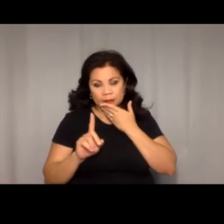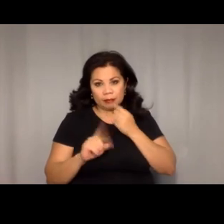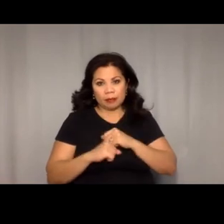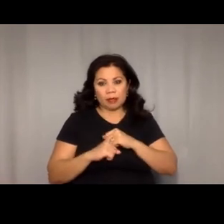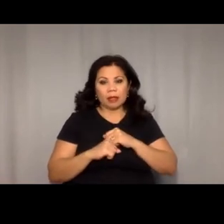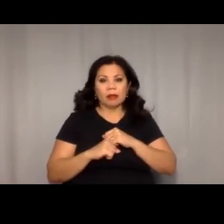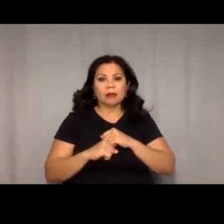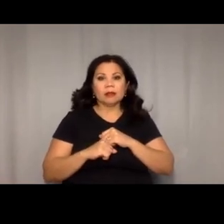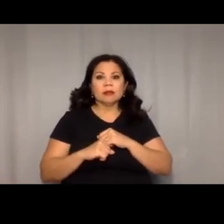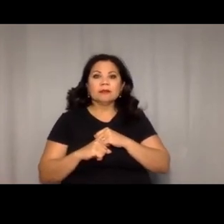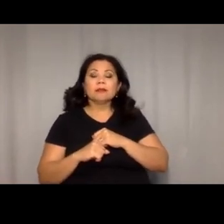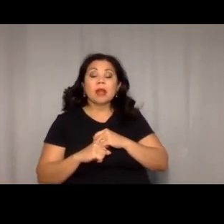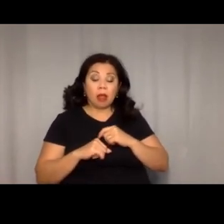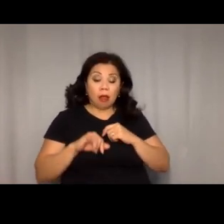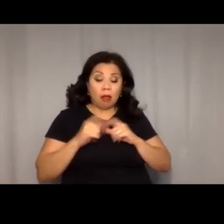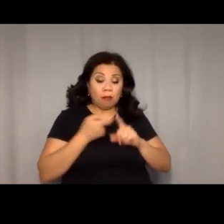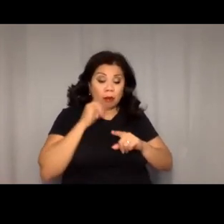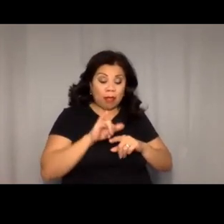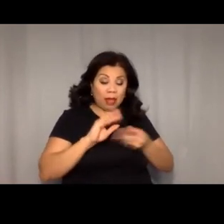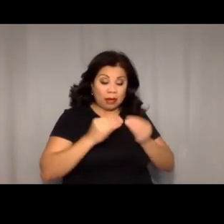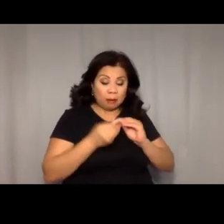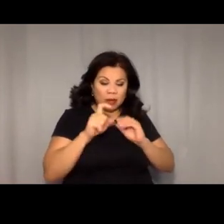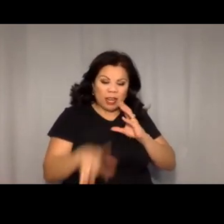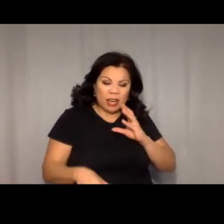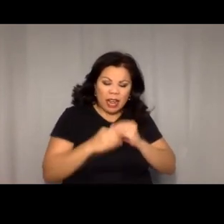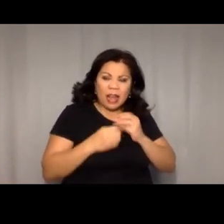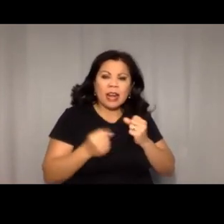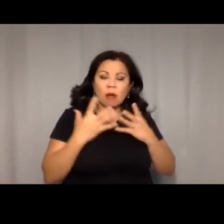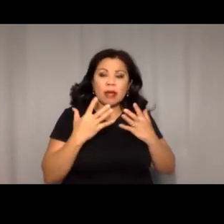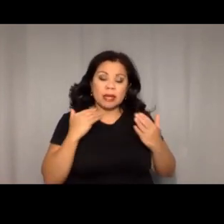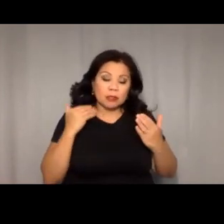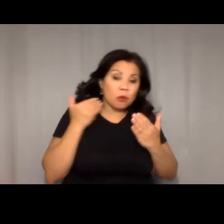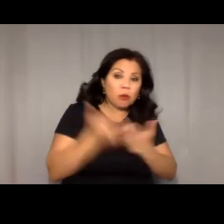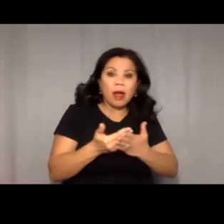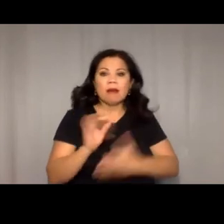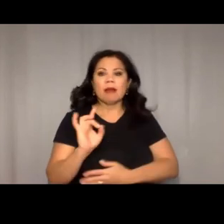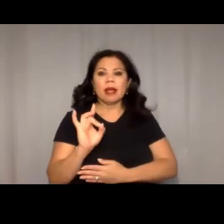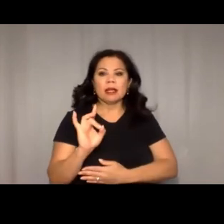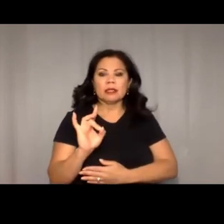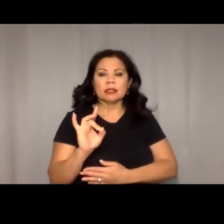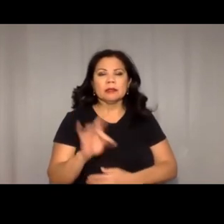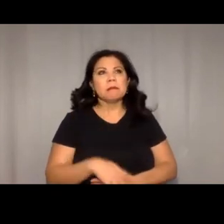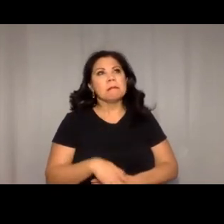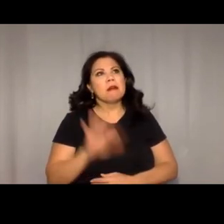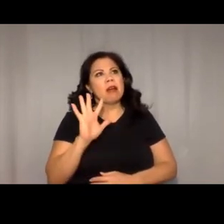from that number, how much do you need to add to get to 8? 5, 6, 7,